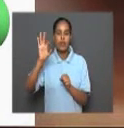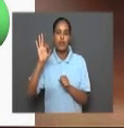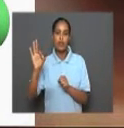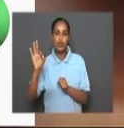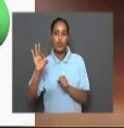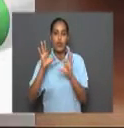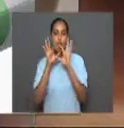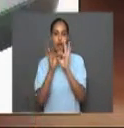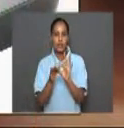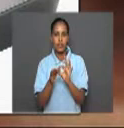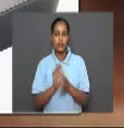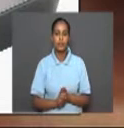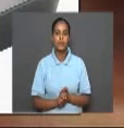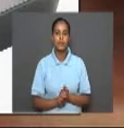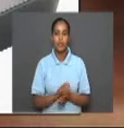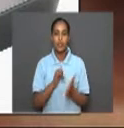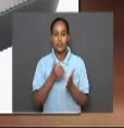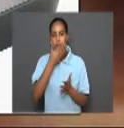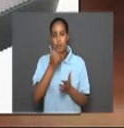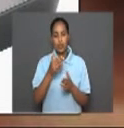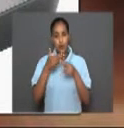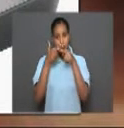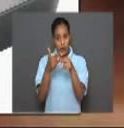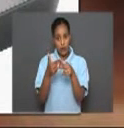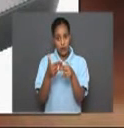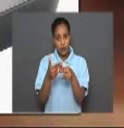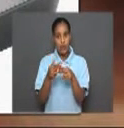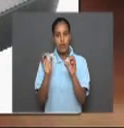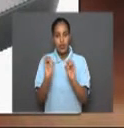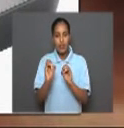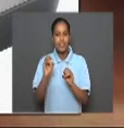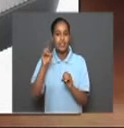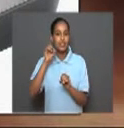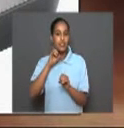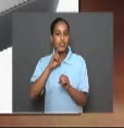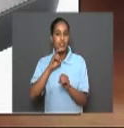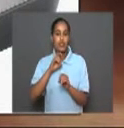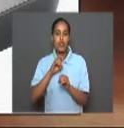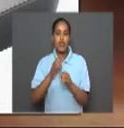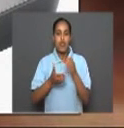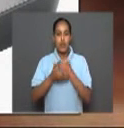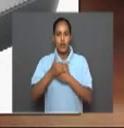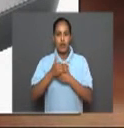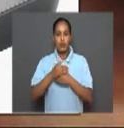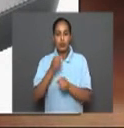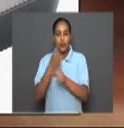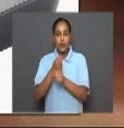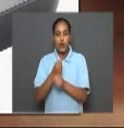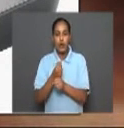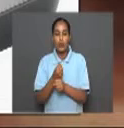carbon-fluorine bonds. It is best known as a non-stick coating for